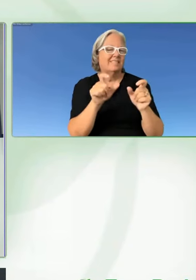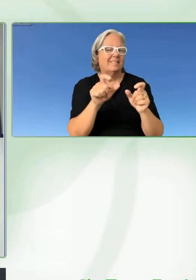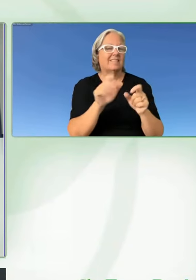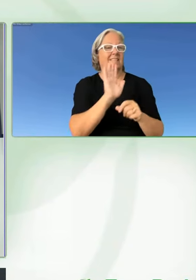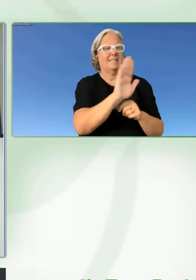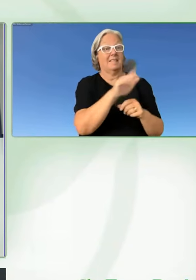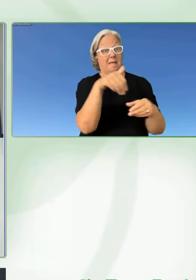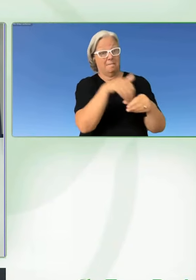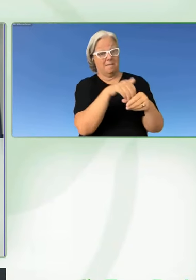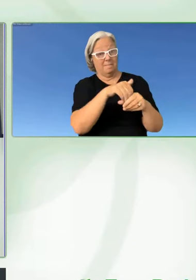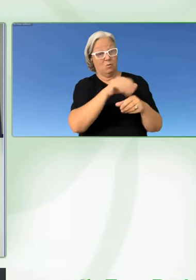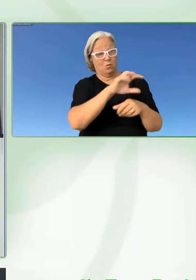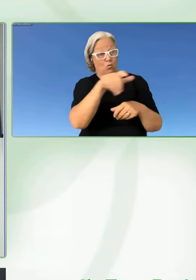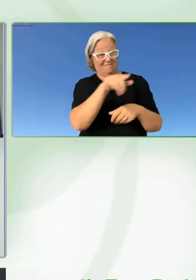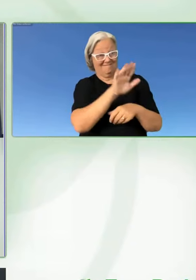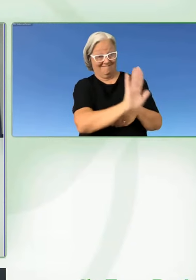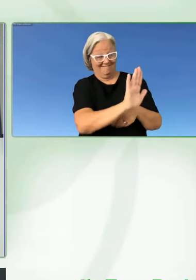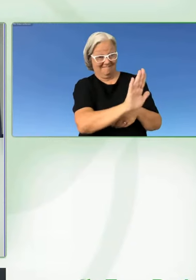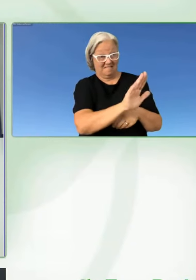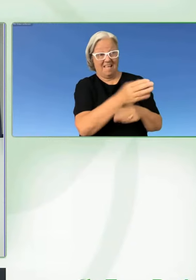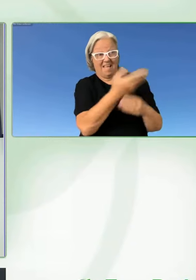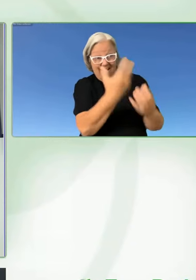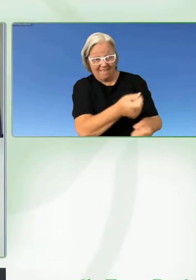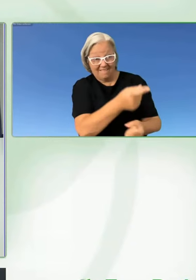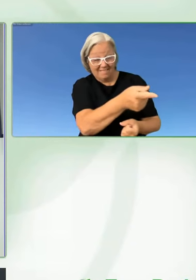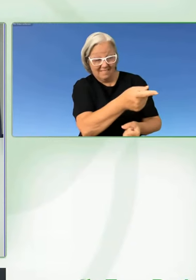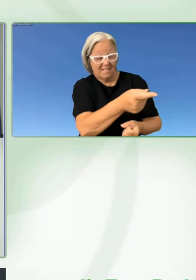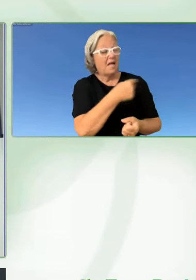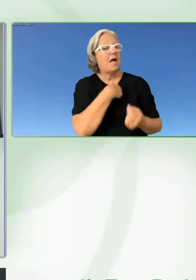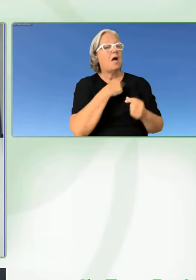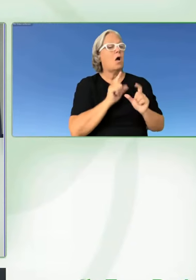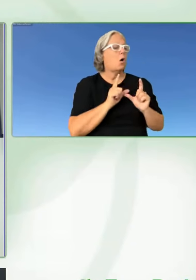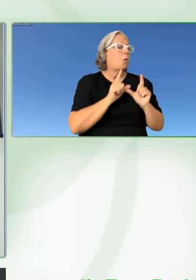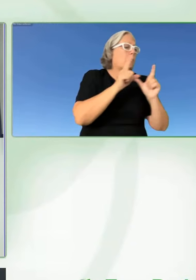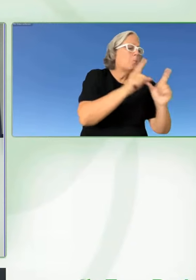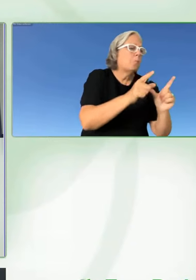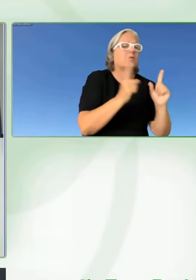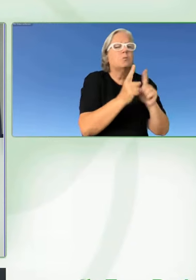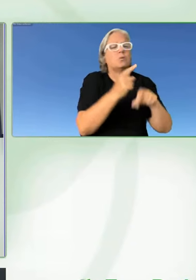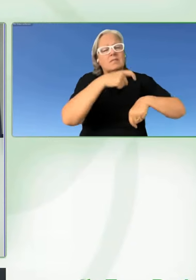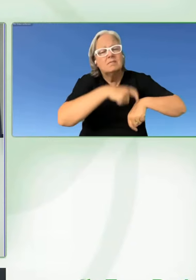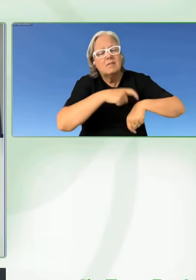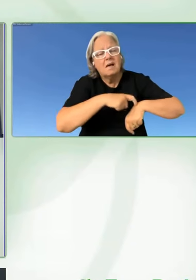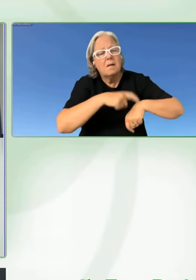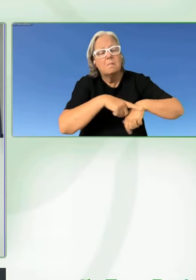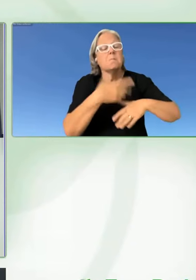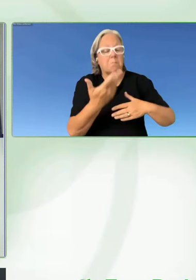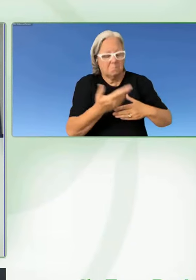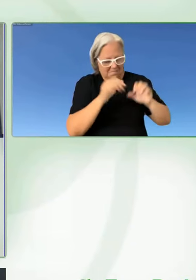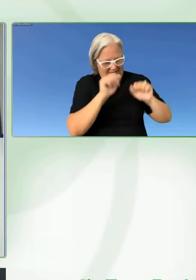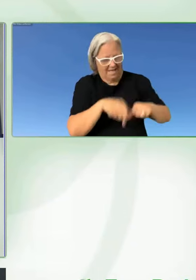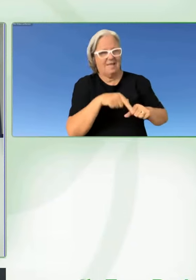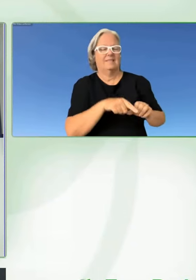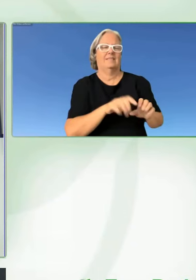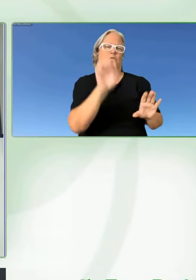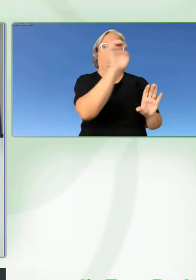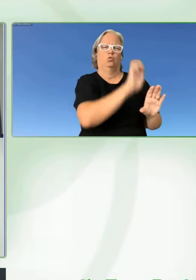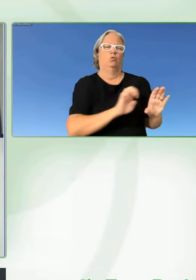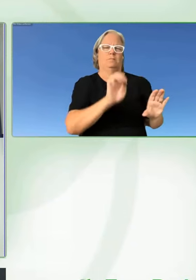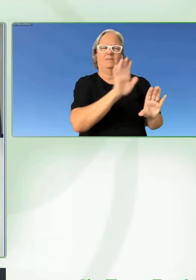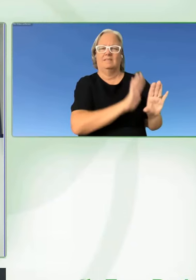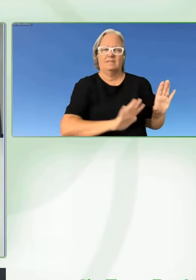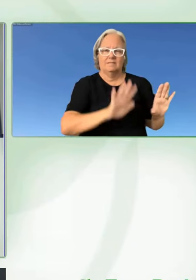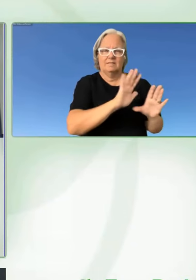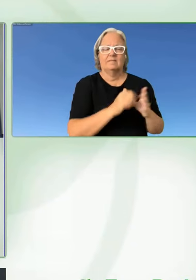are traveling for a short stay or visit. The card will be also applicable to all EU mobility programs,